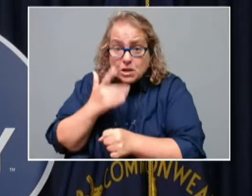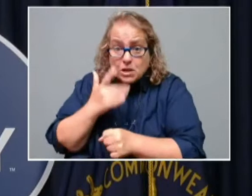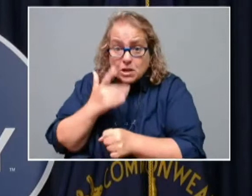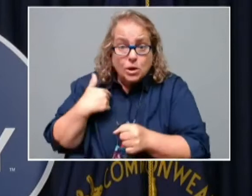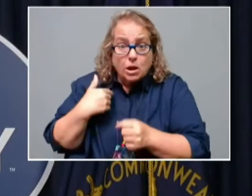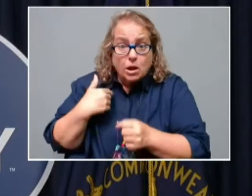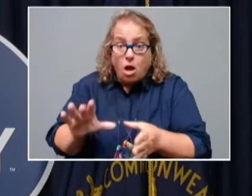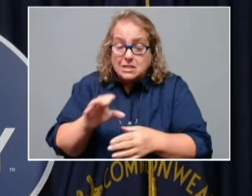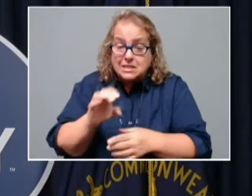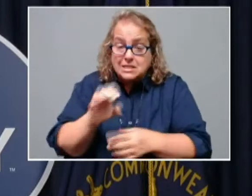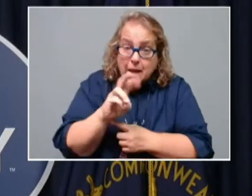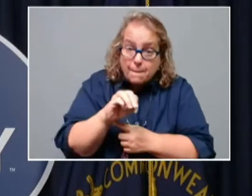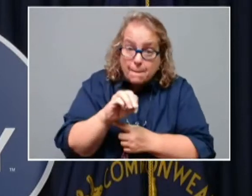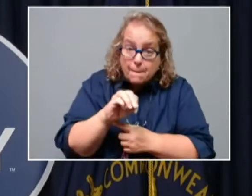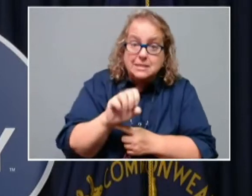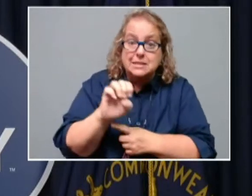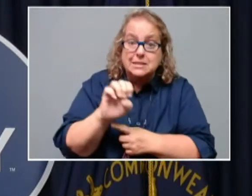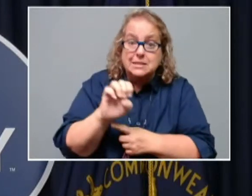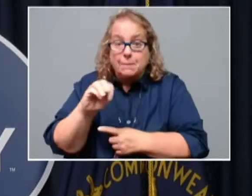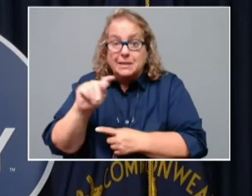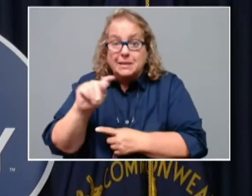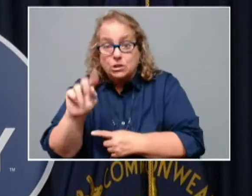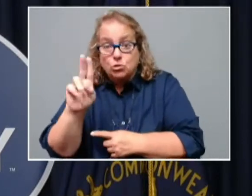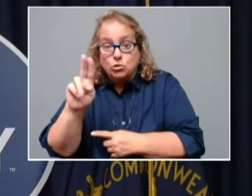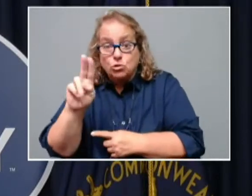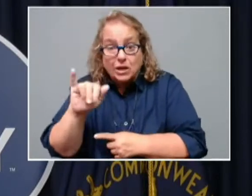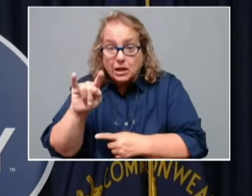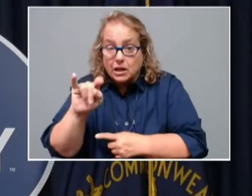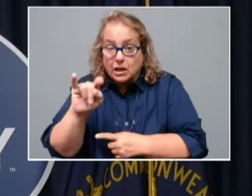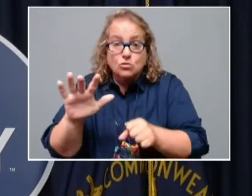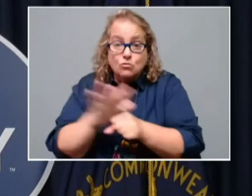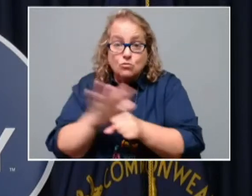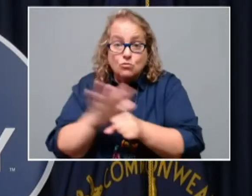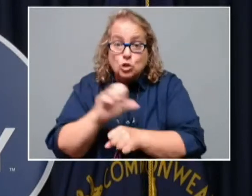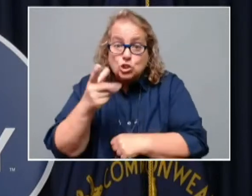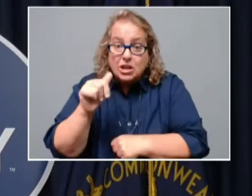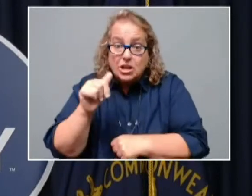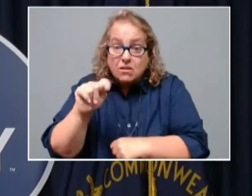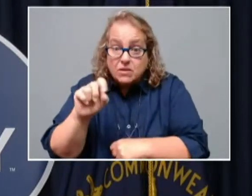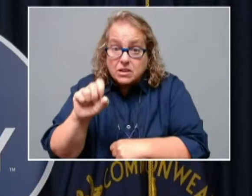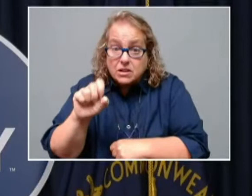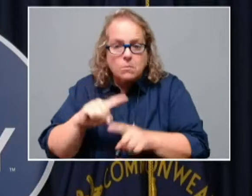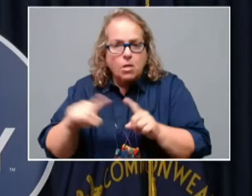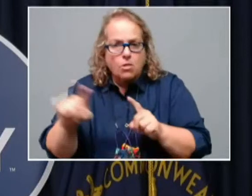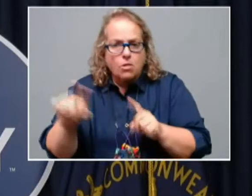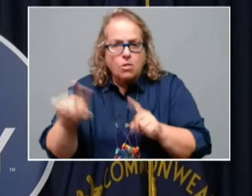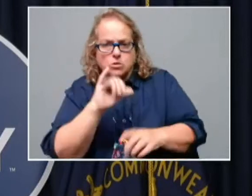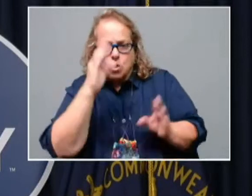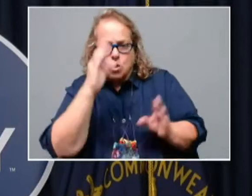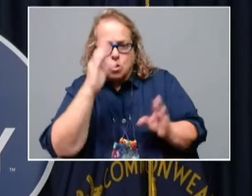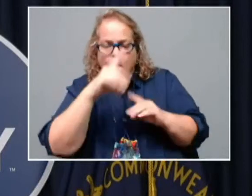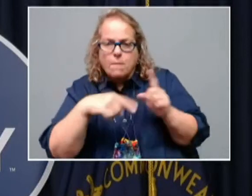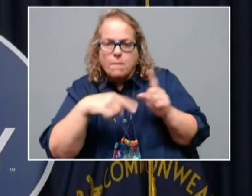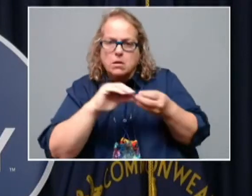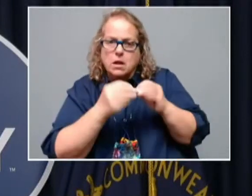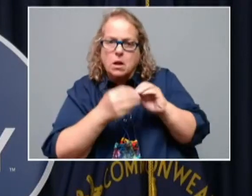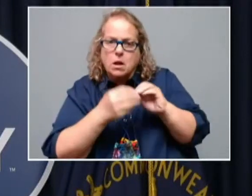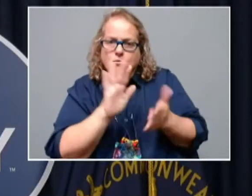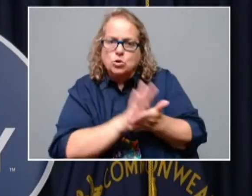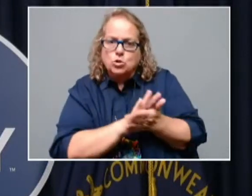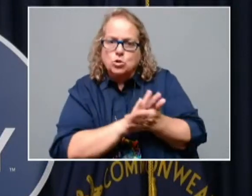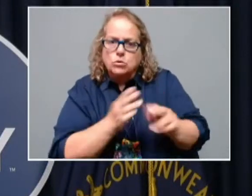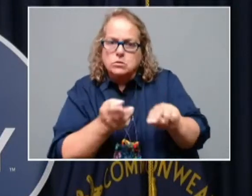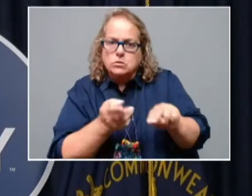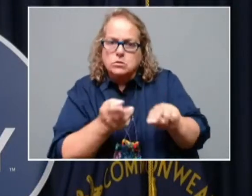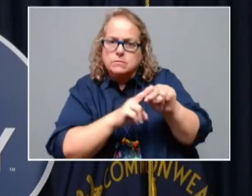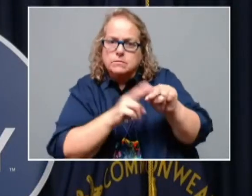units that we desperately need right now, full shifts because of COVID, but they're also worried about the rising number of cases in schools because